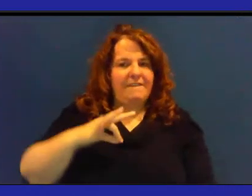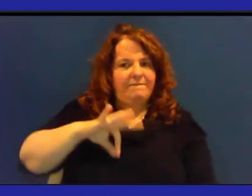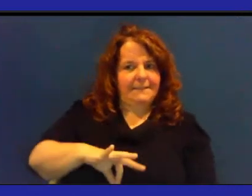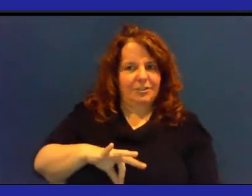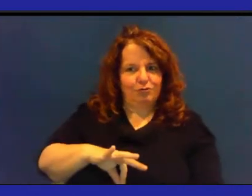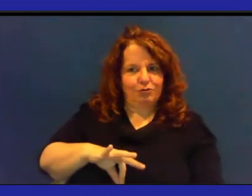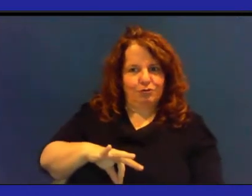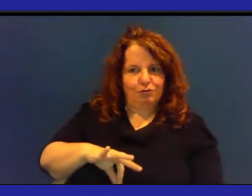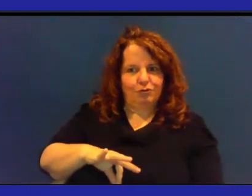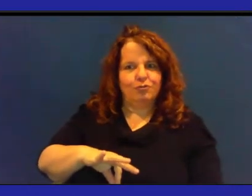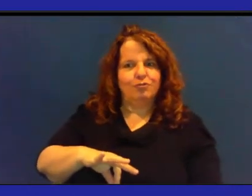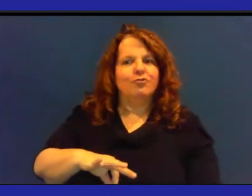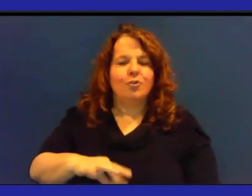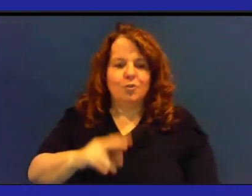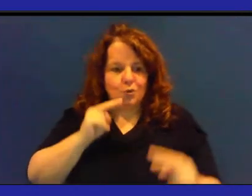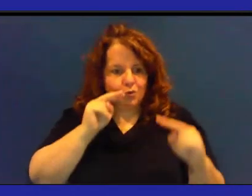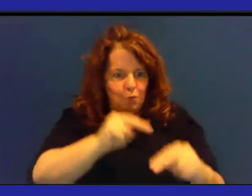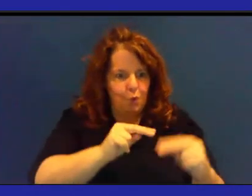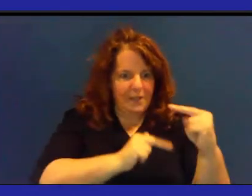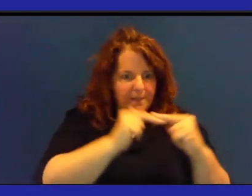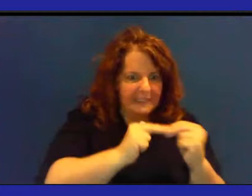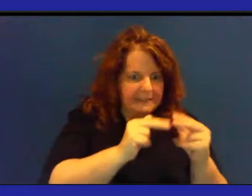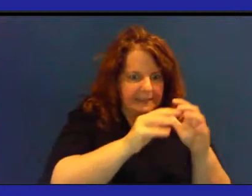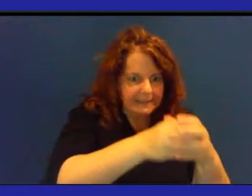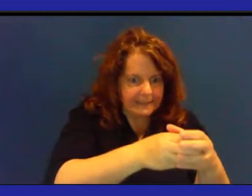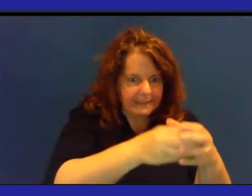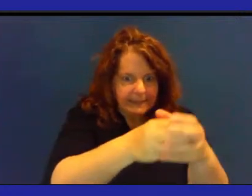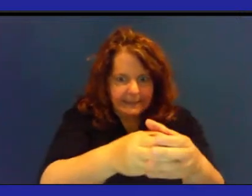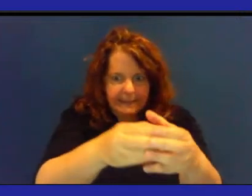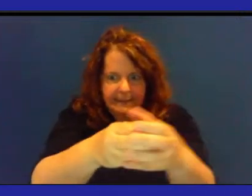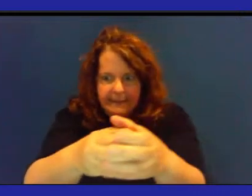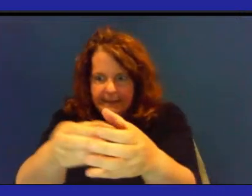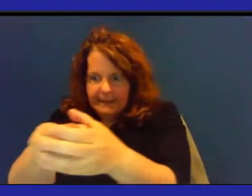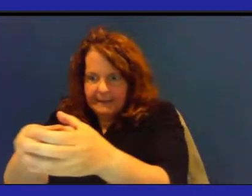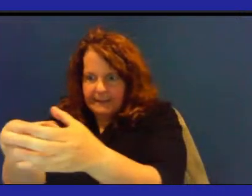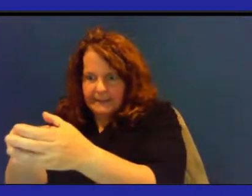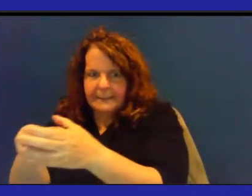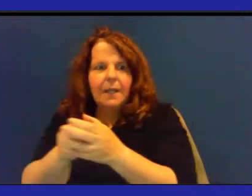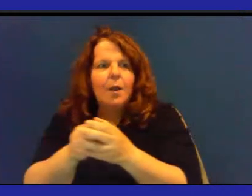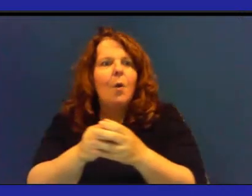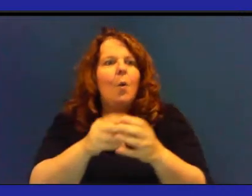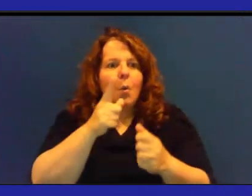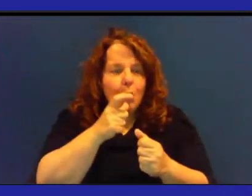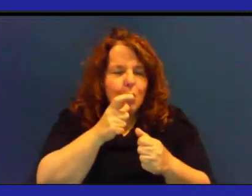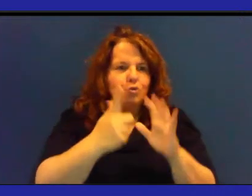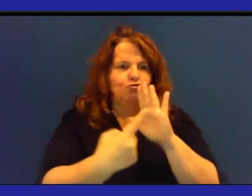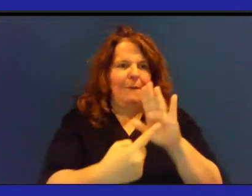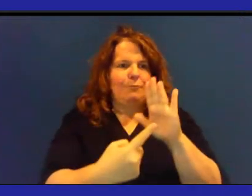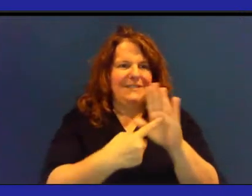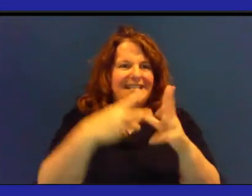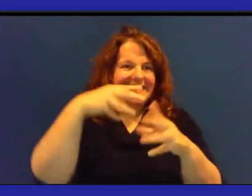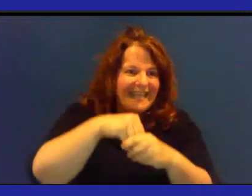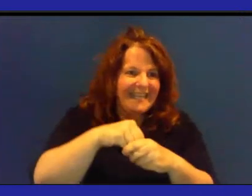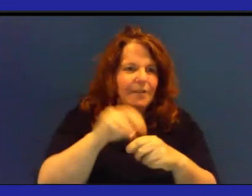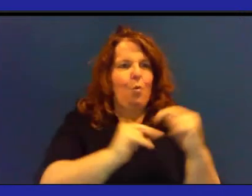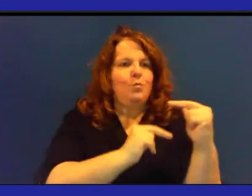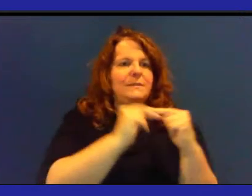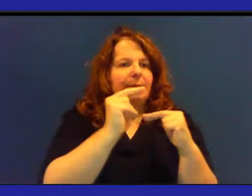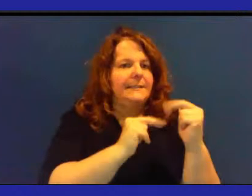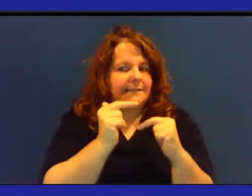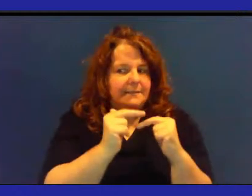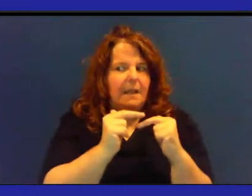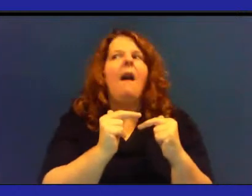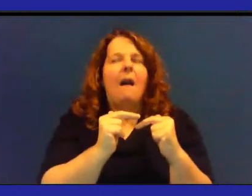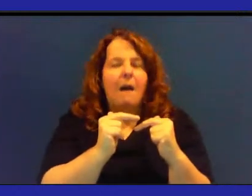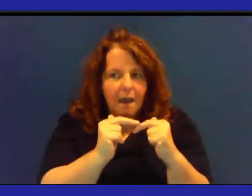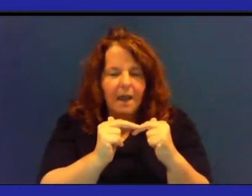be best for us to look and share with you the facility-specific data that we have on demographics as well, and the providers at each